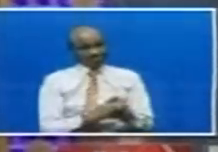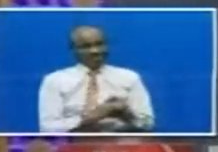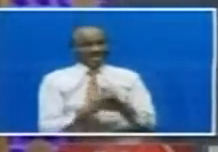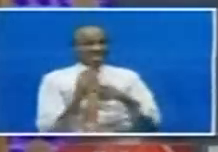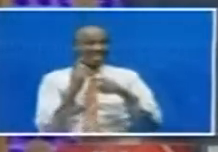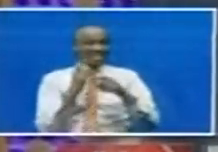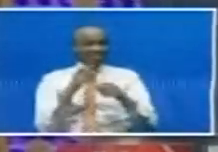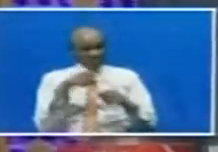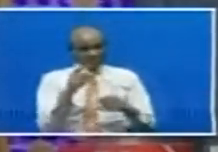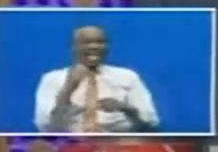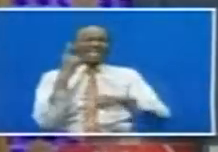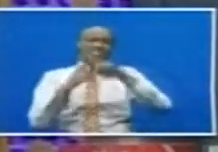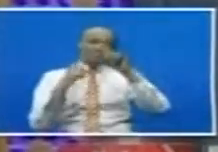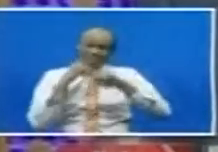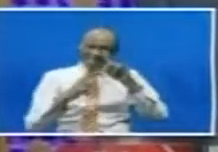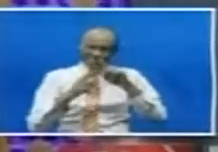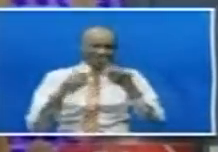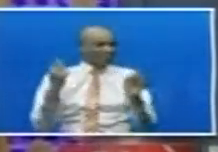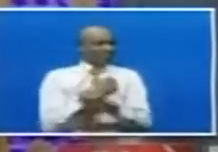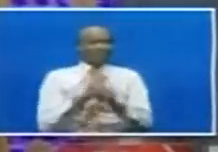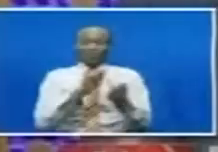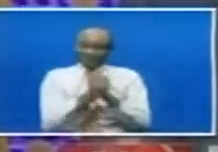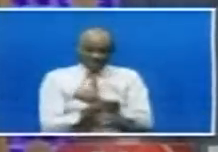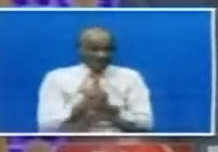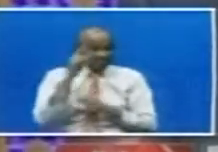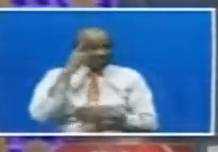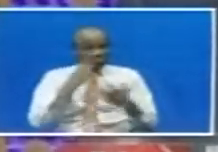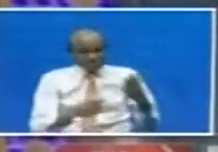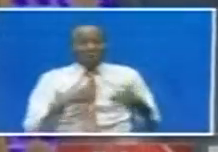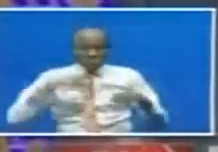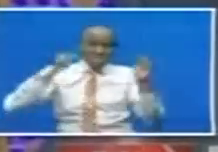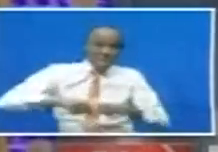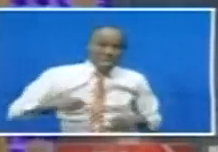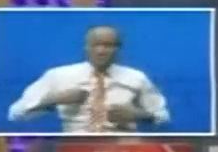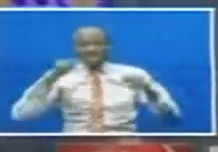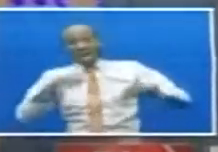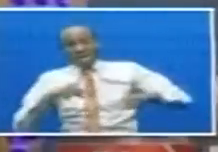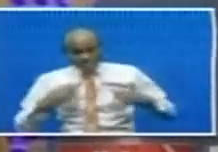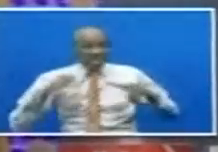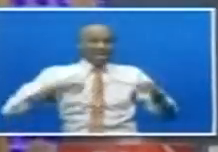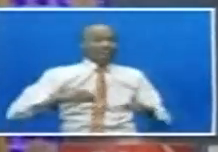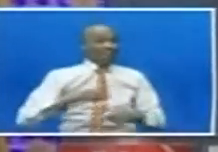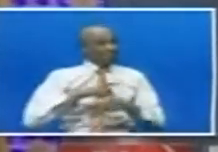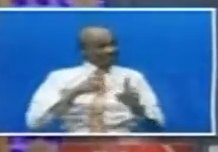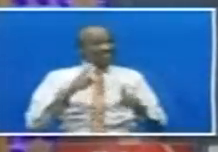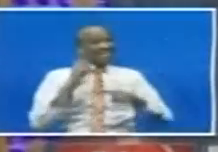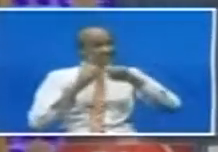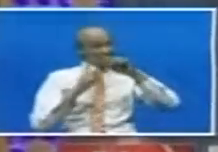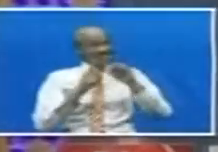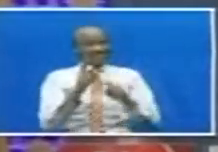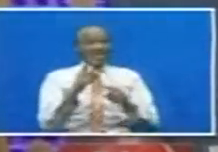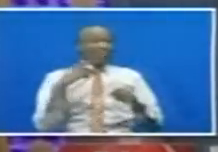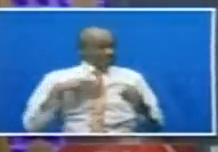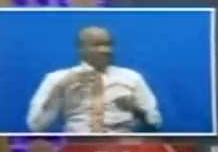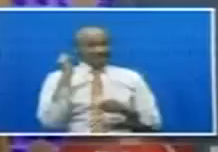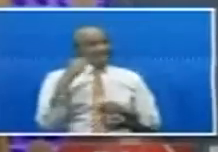no substitute. Don't be under any illusion that we can do something, we can leapfrog, as Kenyans want to